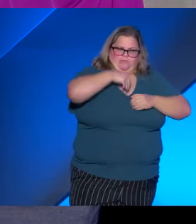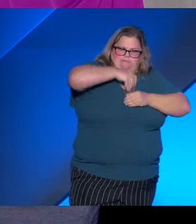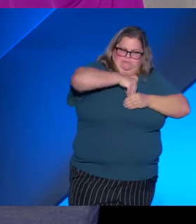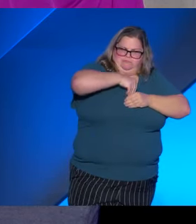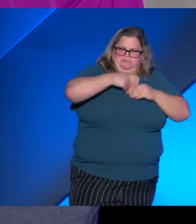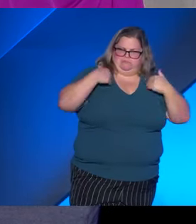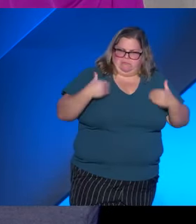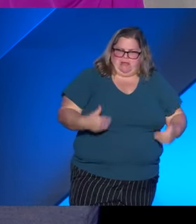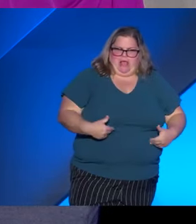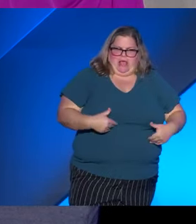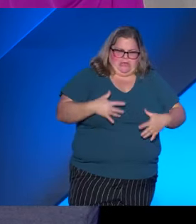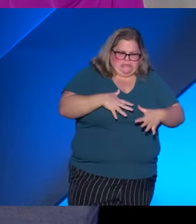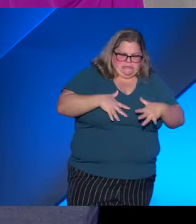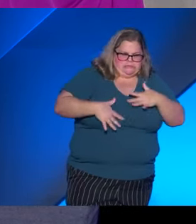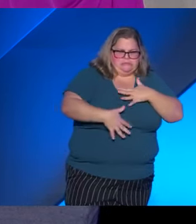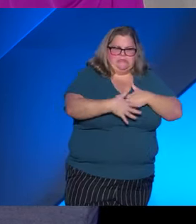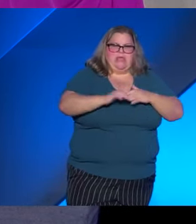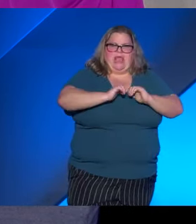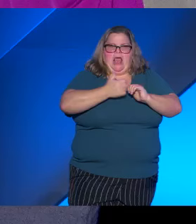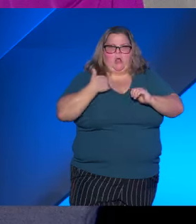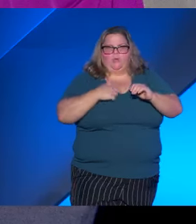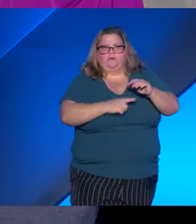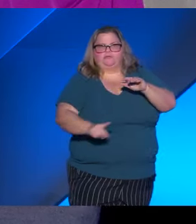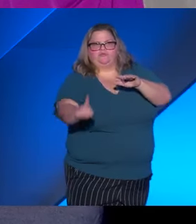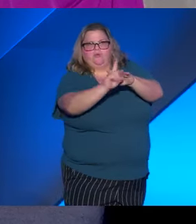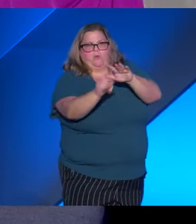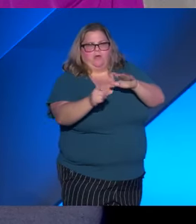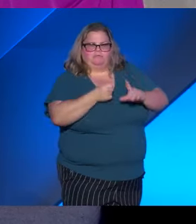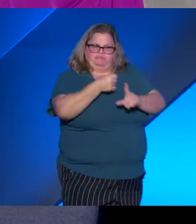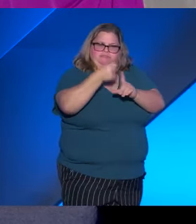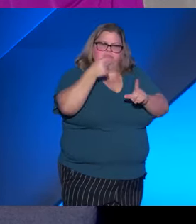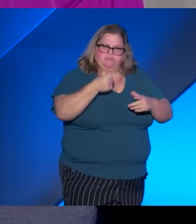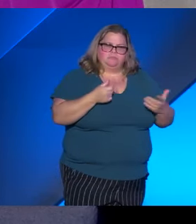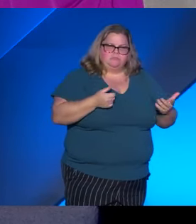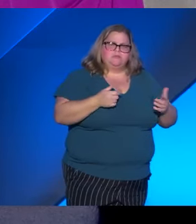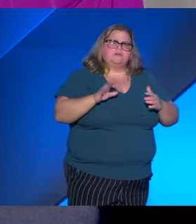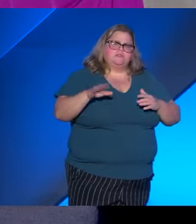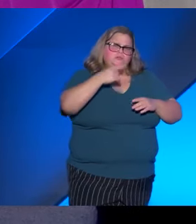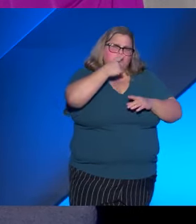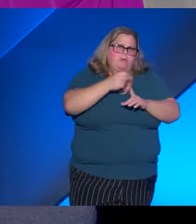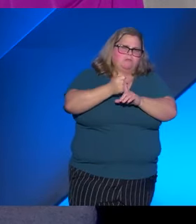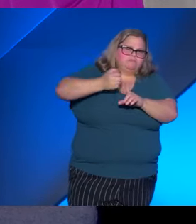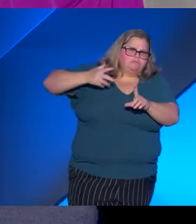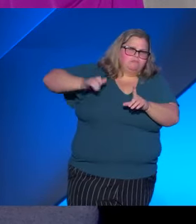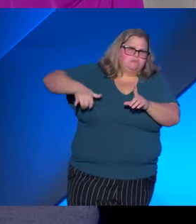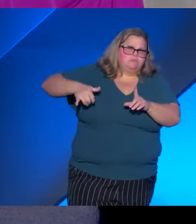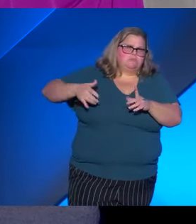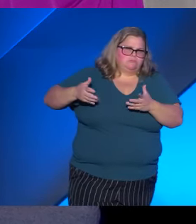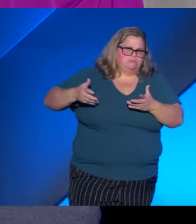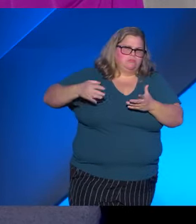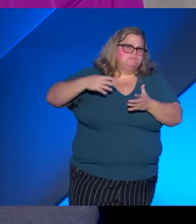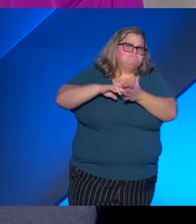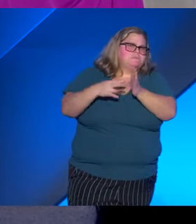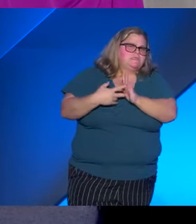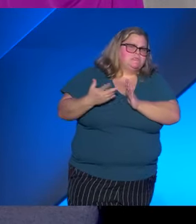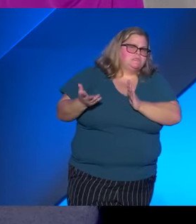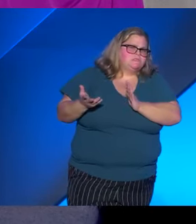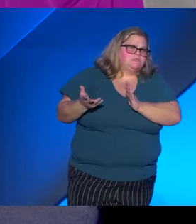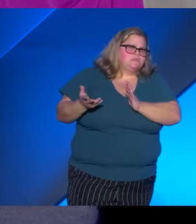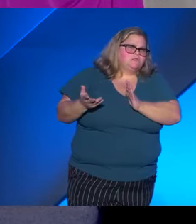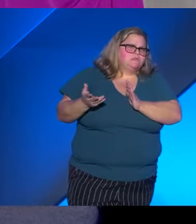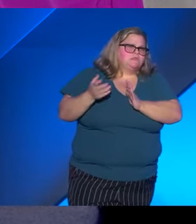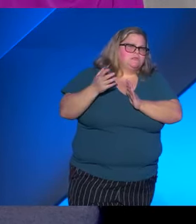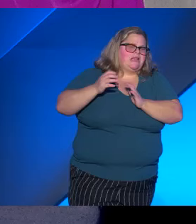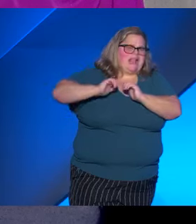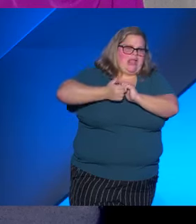impacts how we show up. Mm-hmm. Can you talk about that a little bit more? Like, what does that mean? What does that mean? And